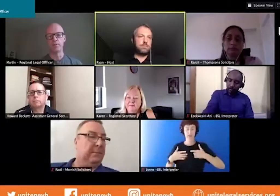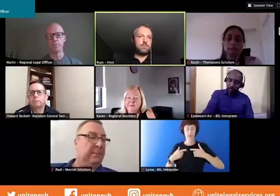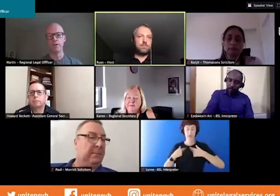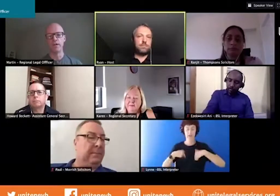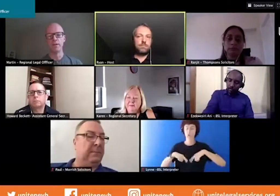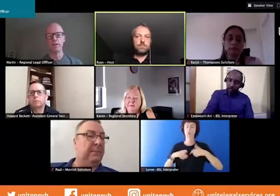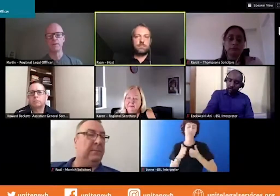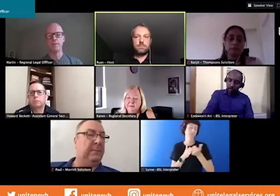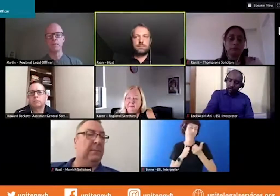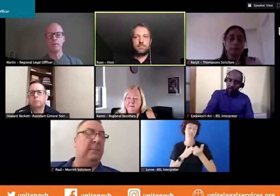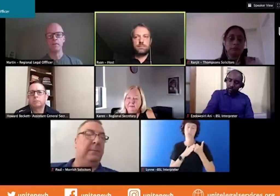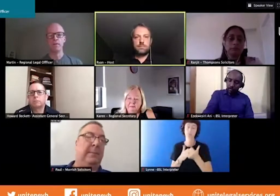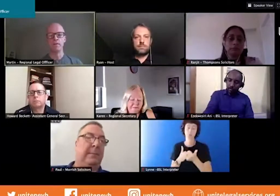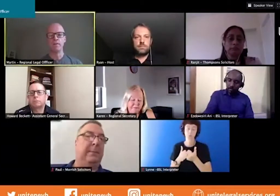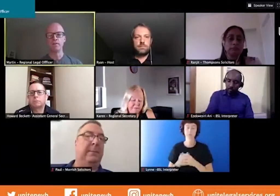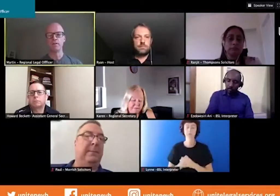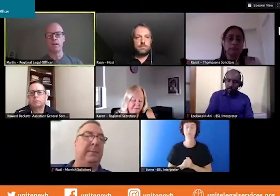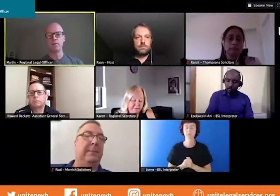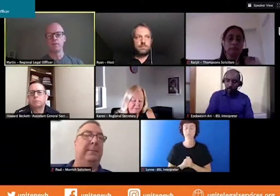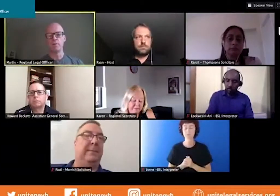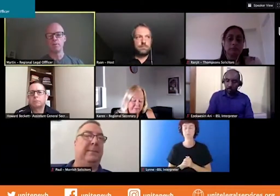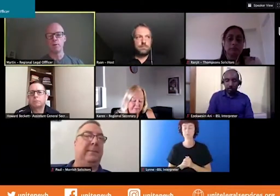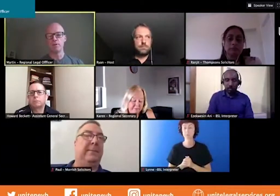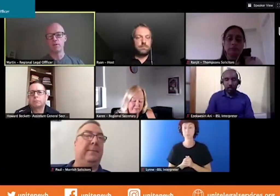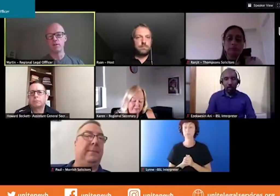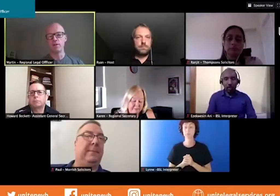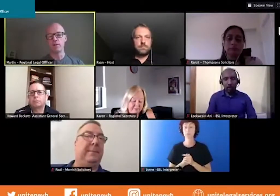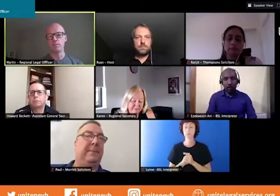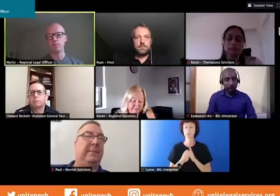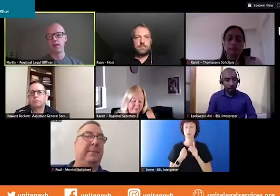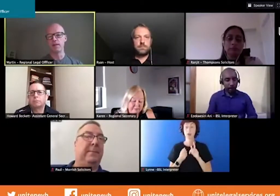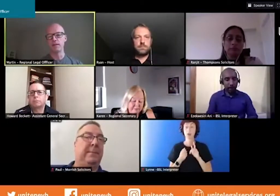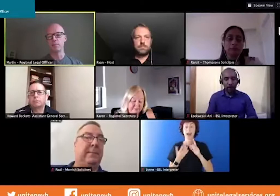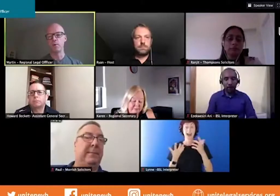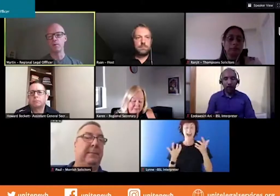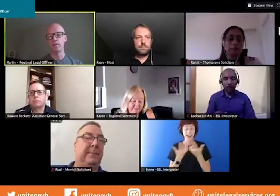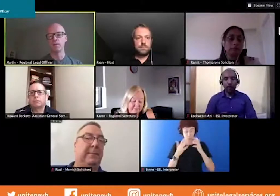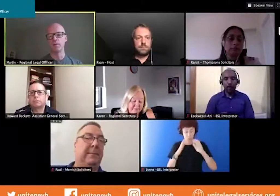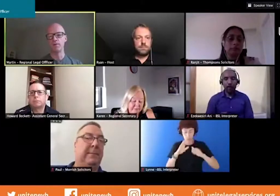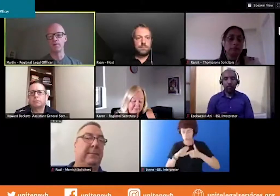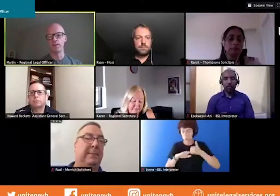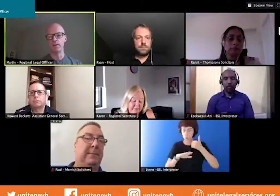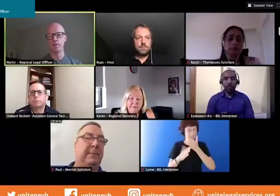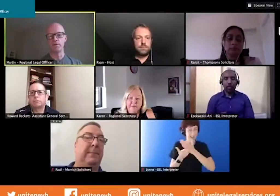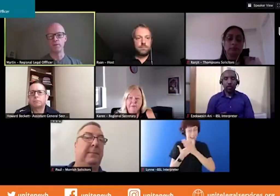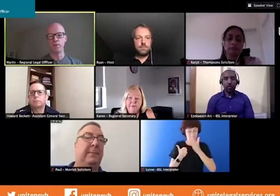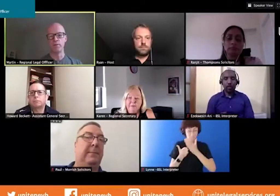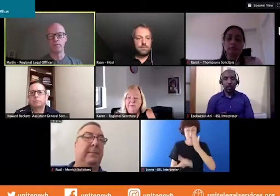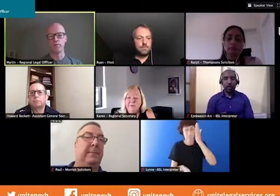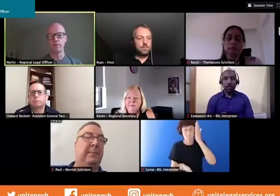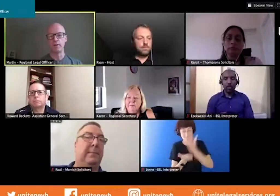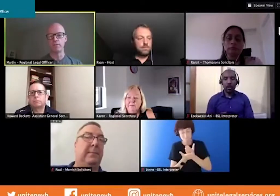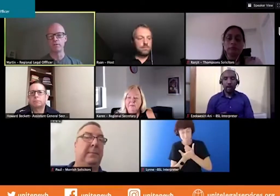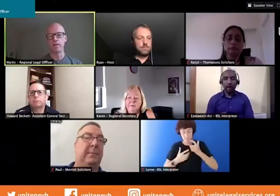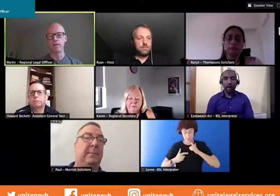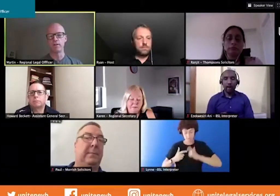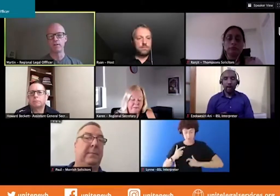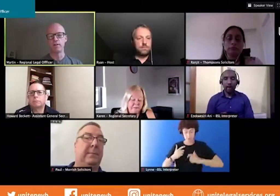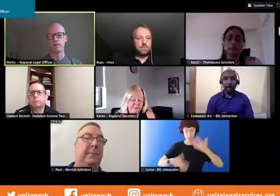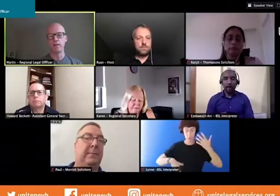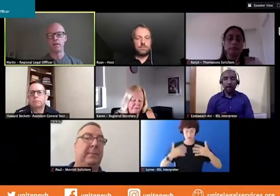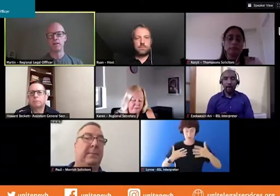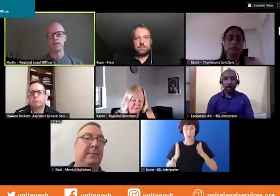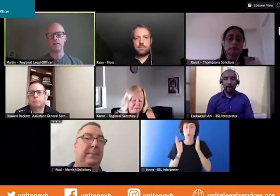to bring. Look, the establishment of a personal injury claim depends upon a number of things. First of which, you've got to demonstrate that